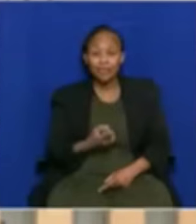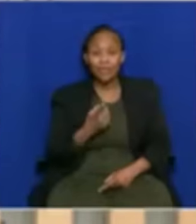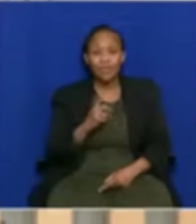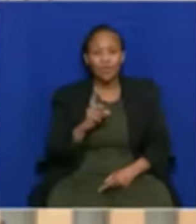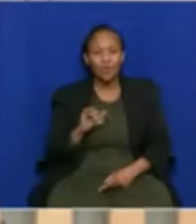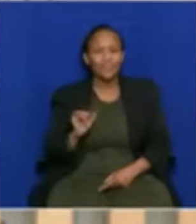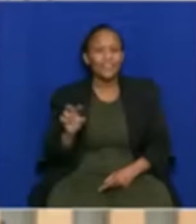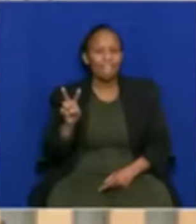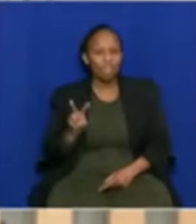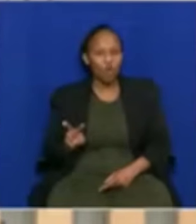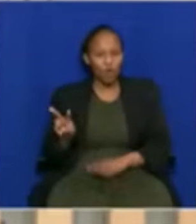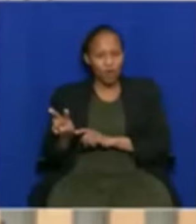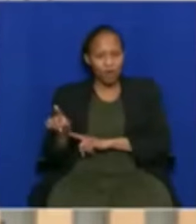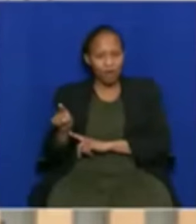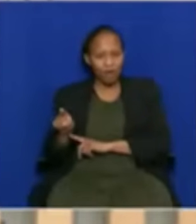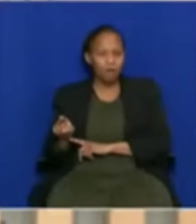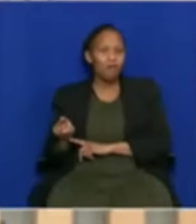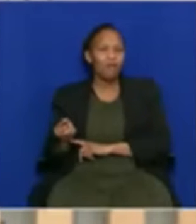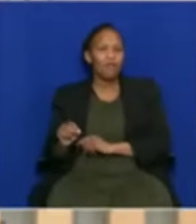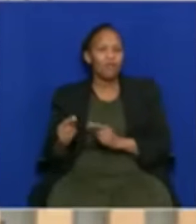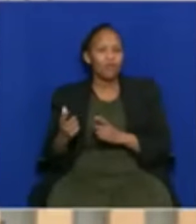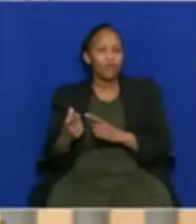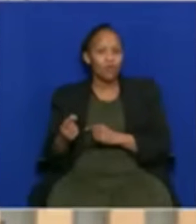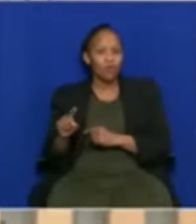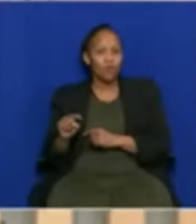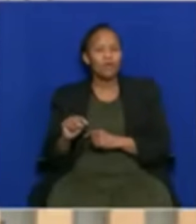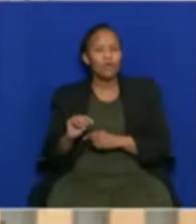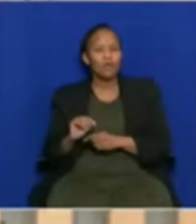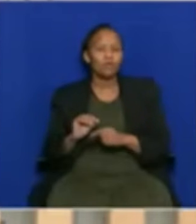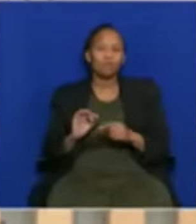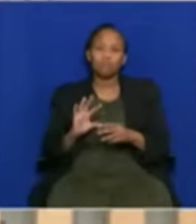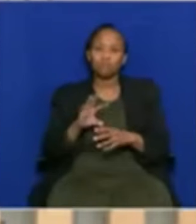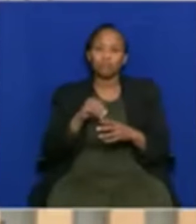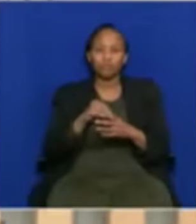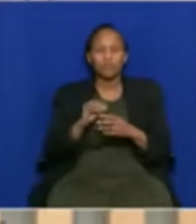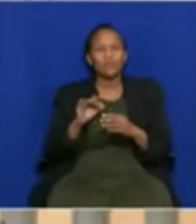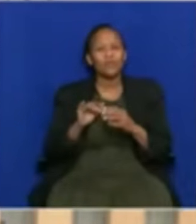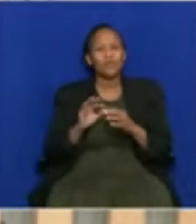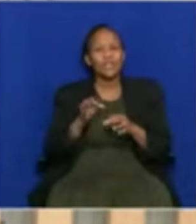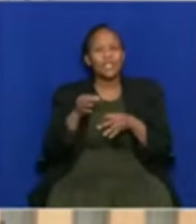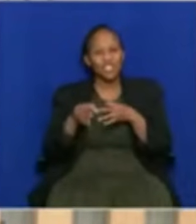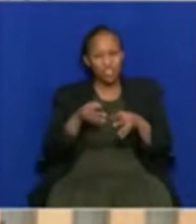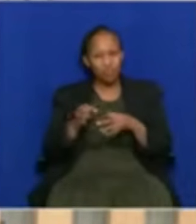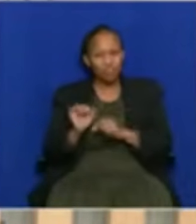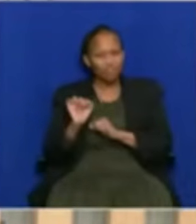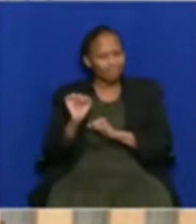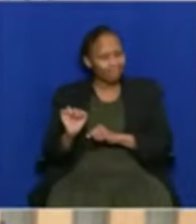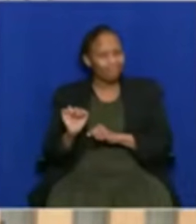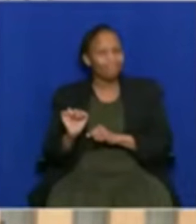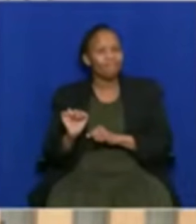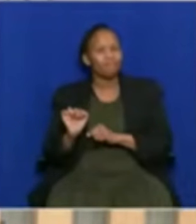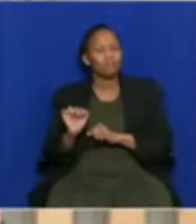into the description of the docket. Yes. Yeah. That's So those two dockets, they are the